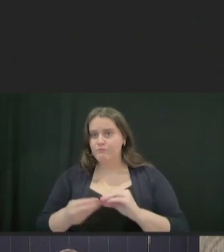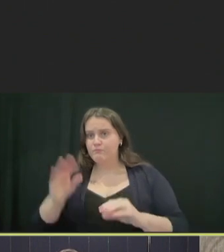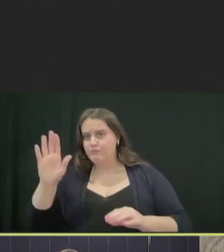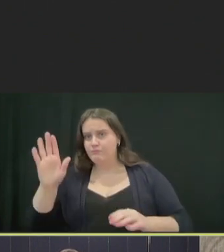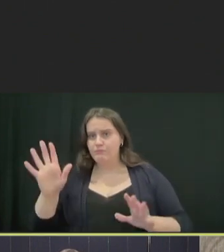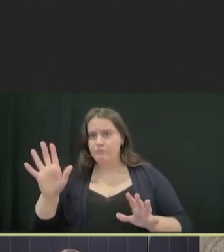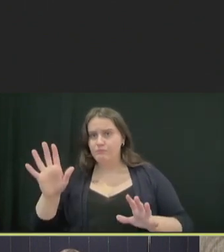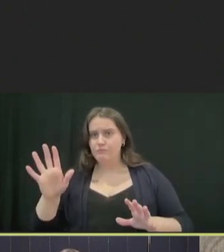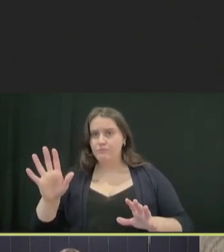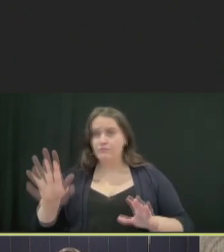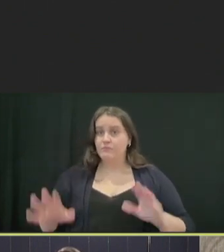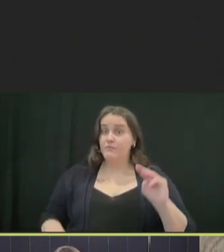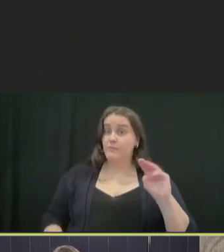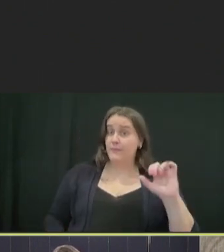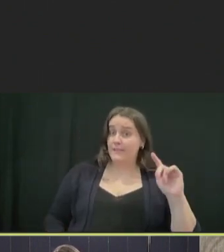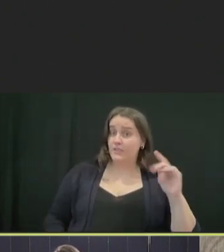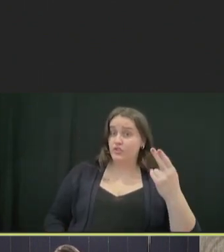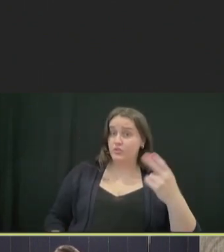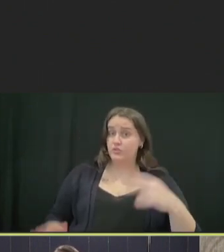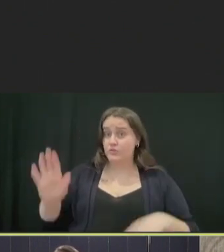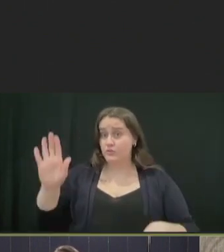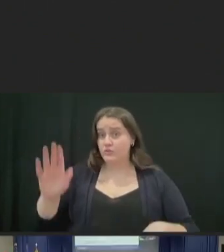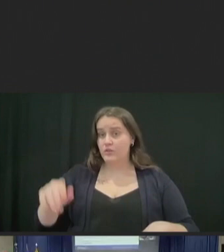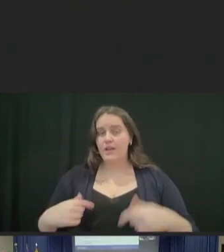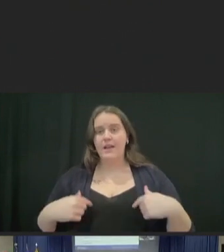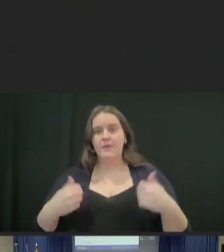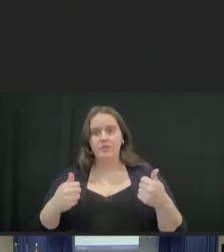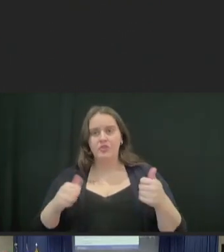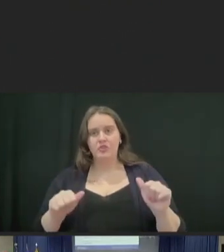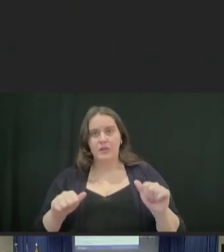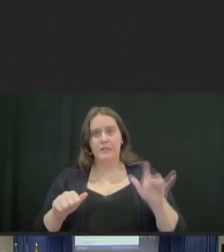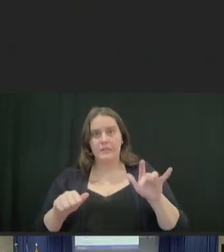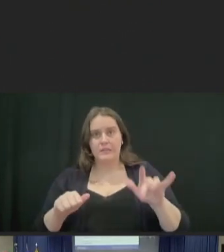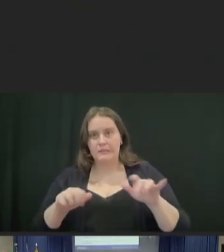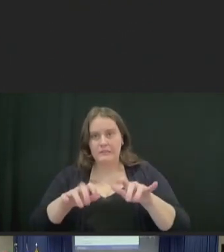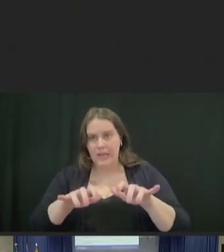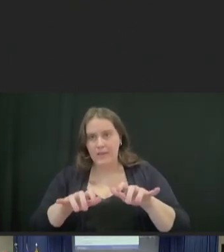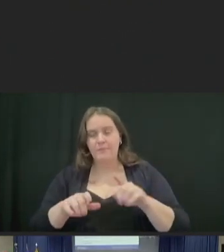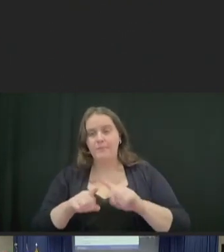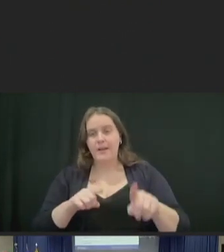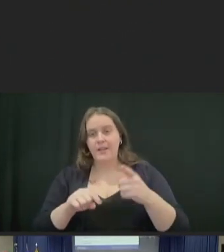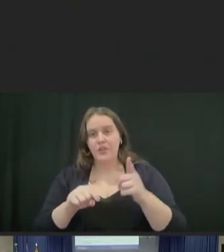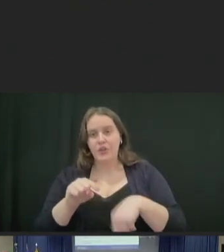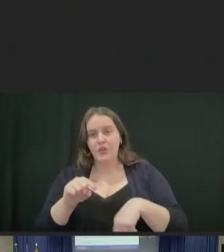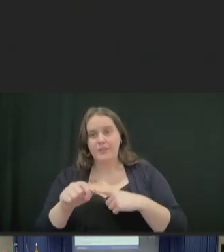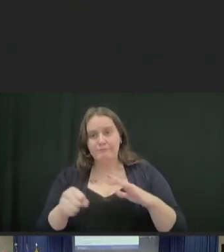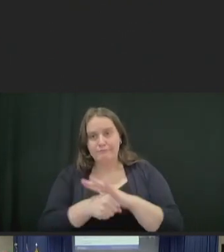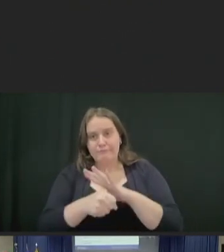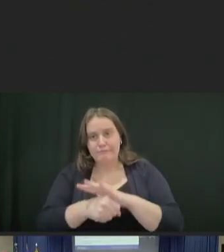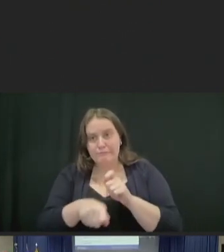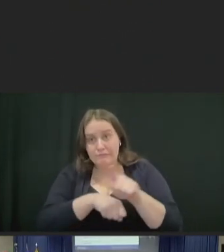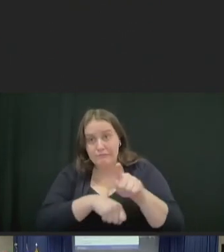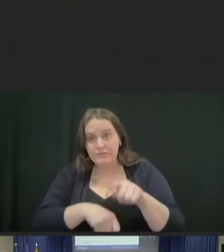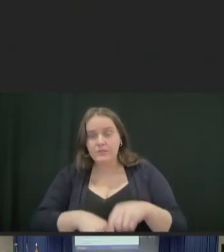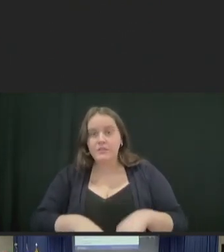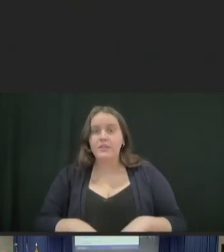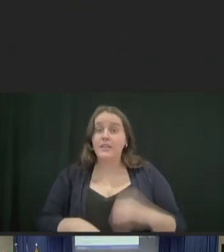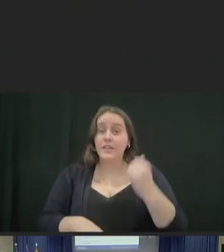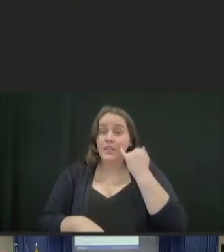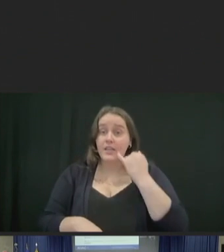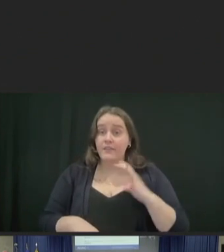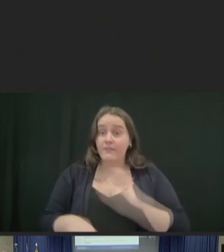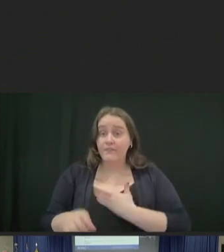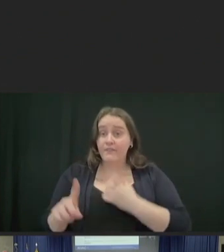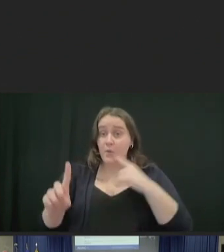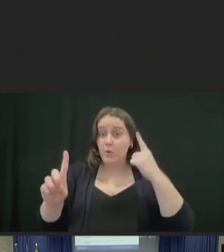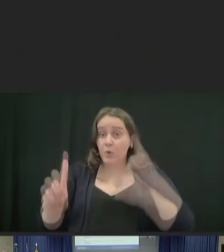Oh, Mitch, go ahead. yeah, I was trying to type, but I can't do type quick enough to get. If our goal is to get to